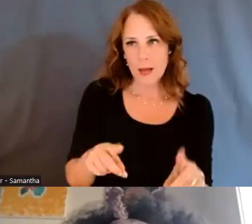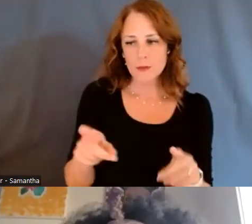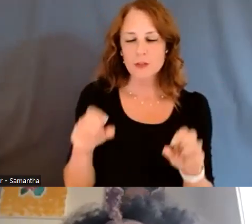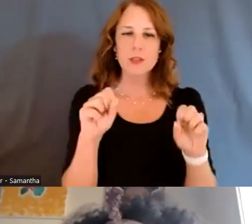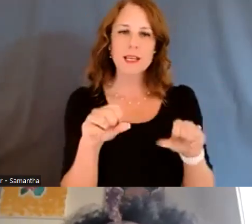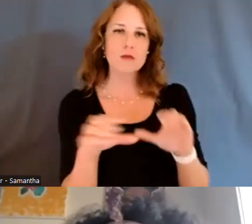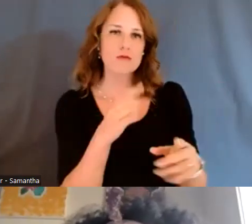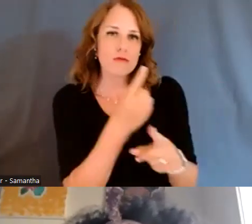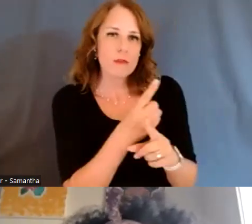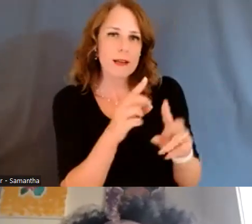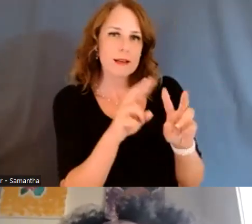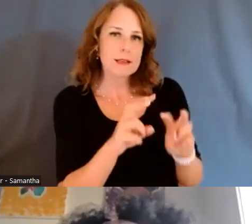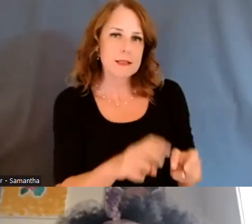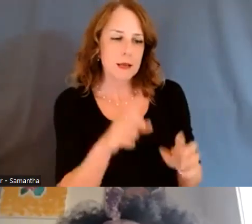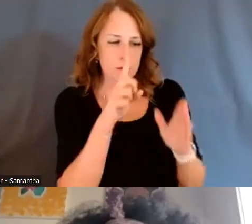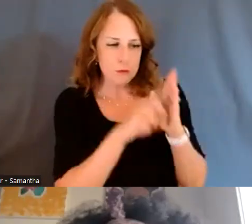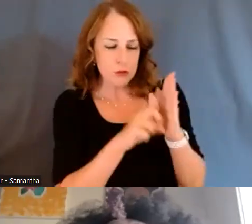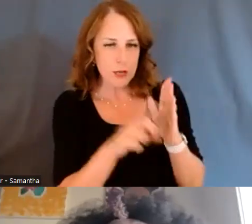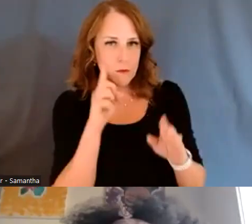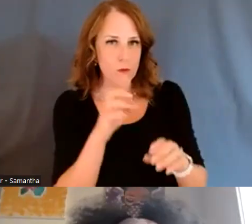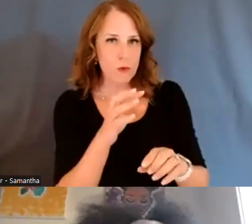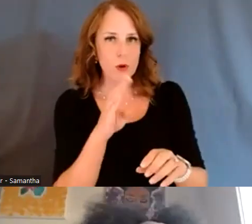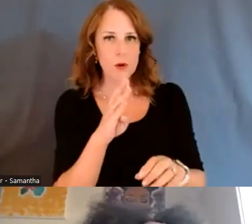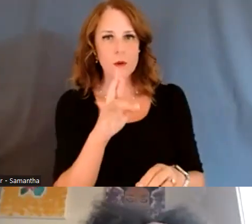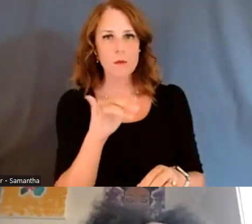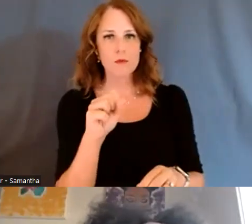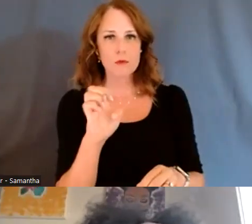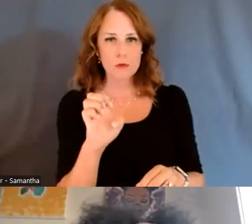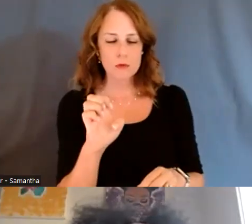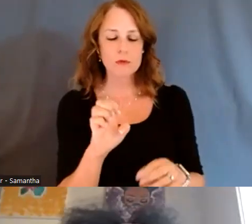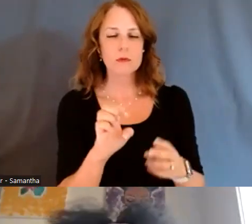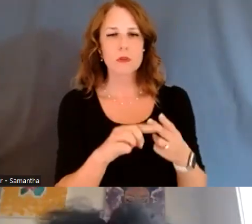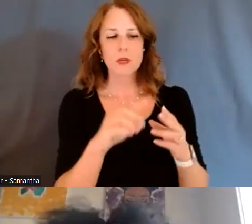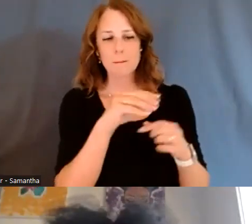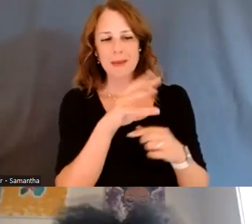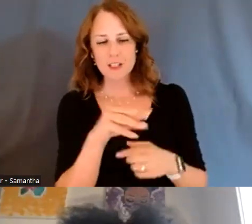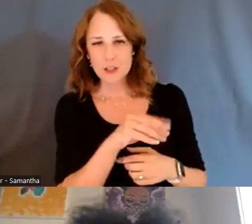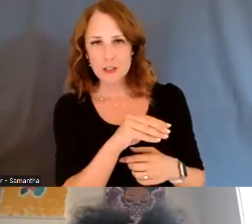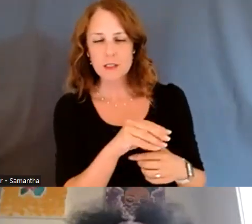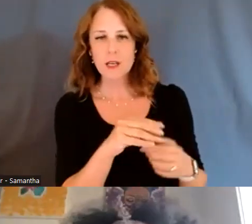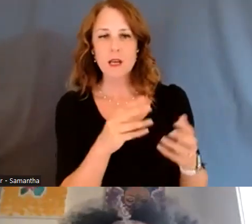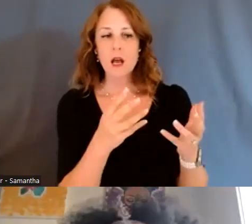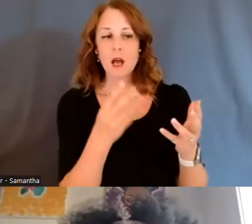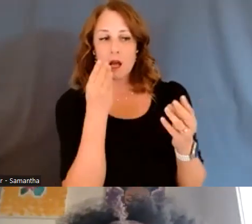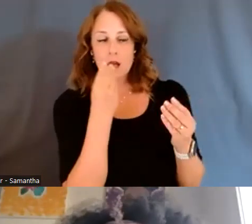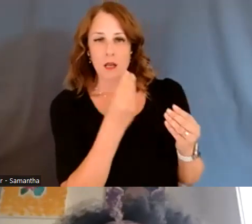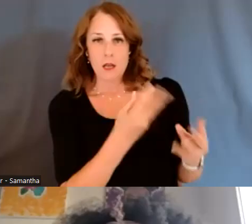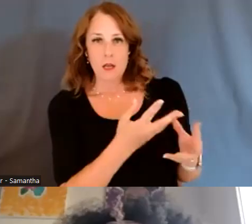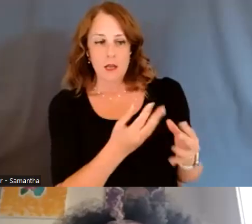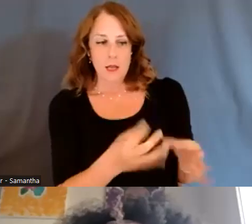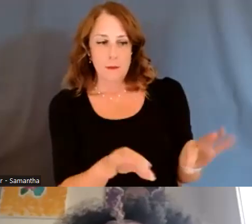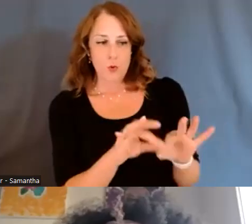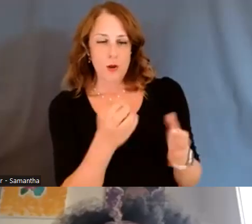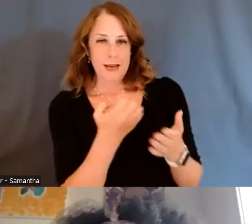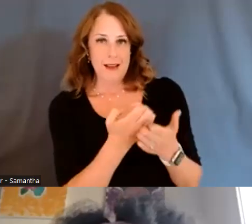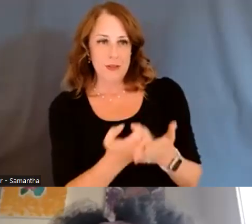checking for bruises, taking pictures, things like that. I want them to know that important evidence is